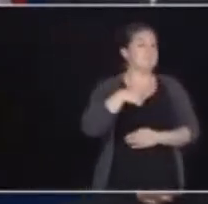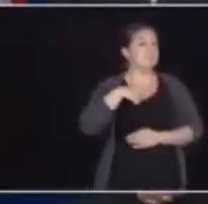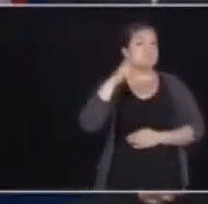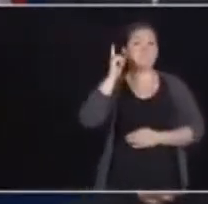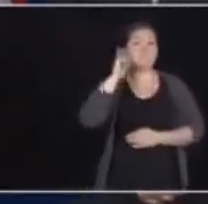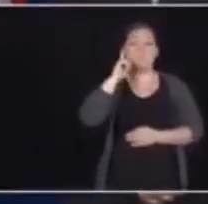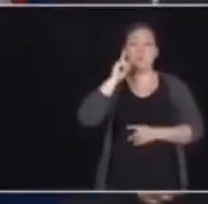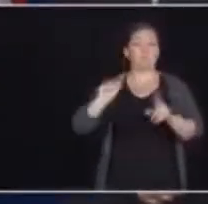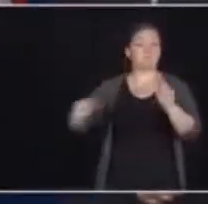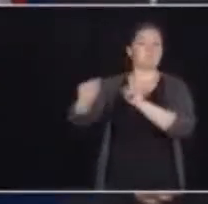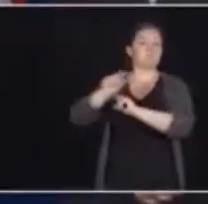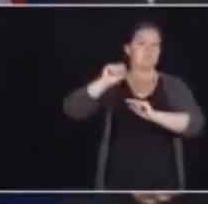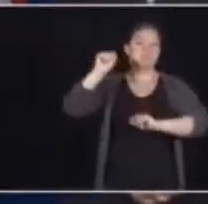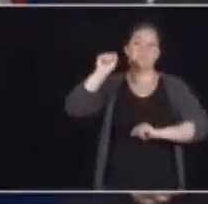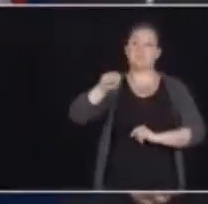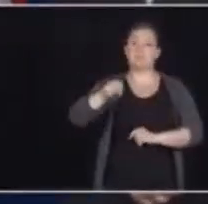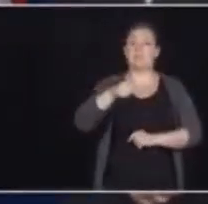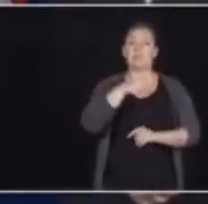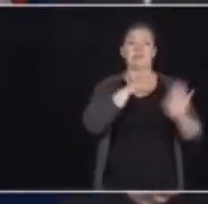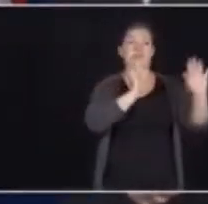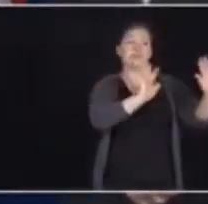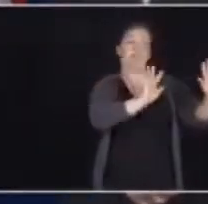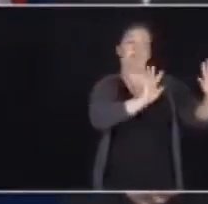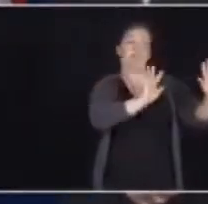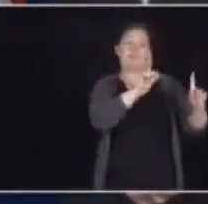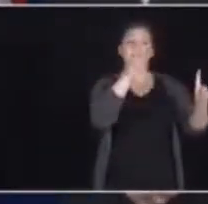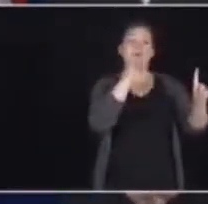thank the Red Cross. What a great organization, and it's